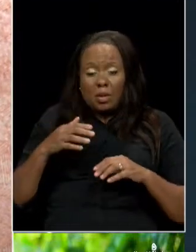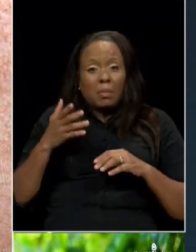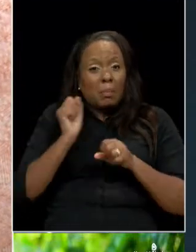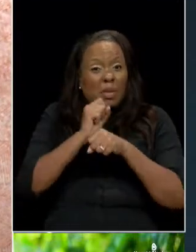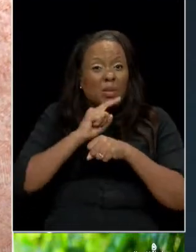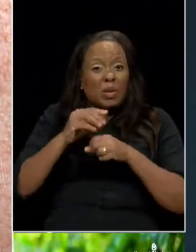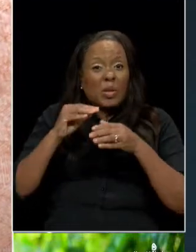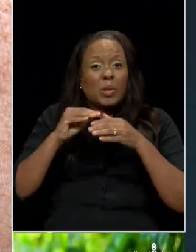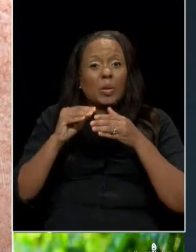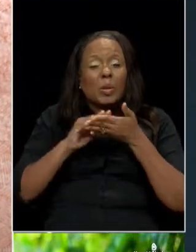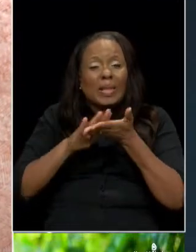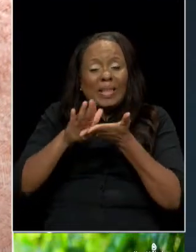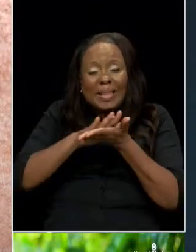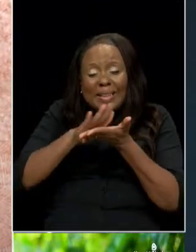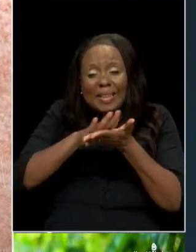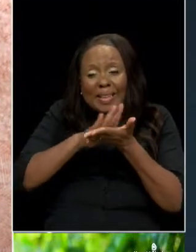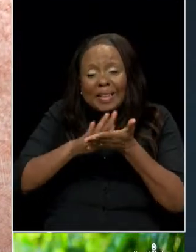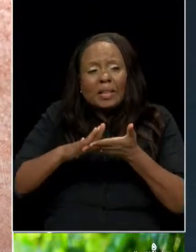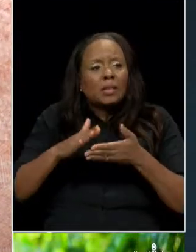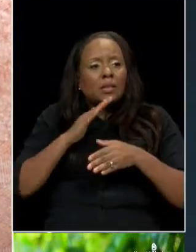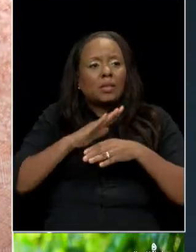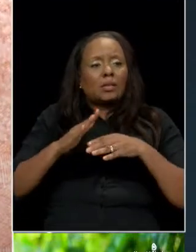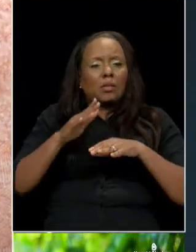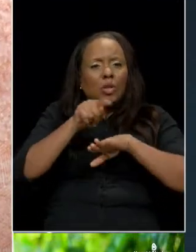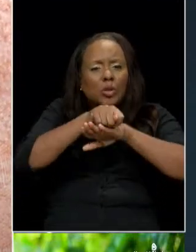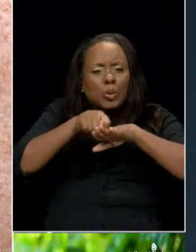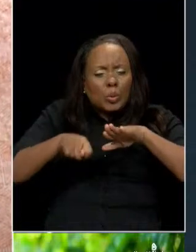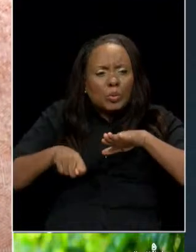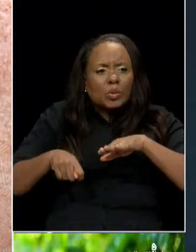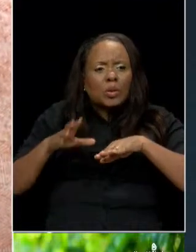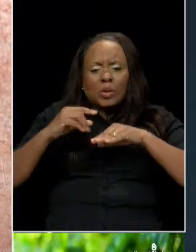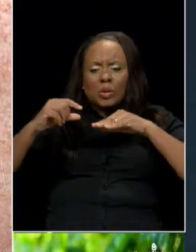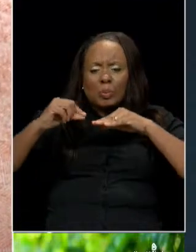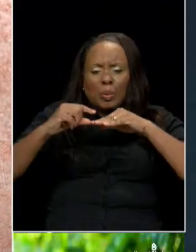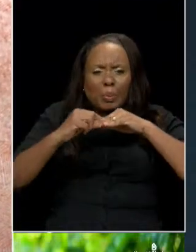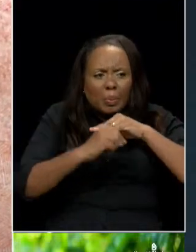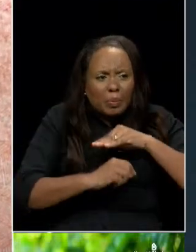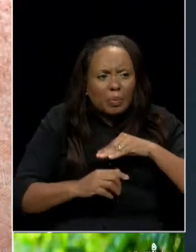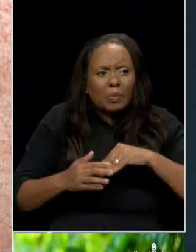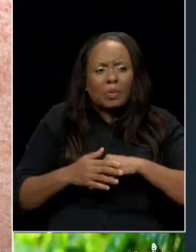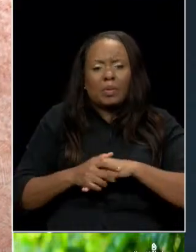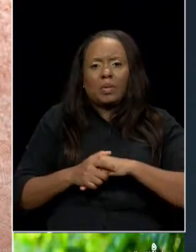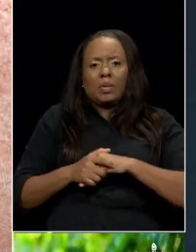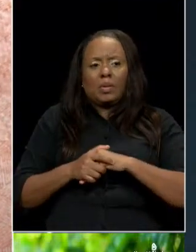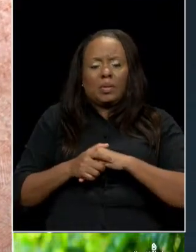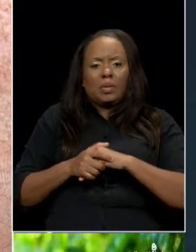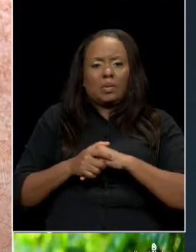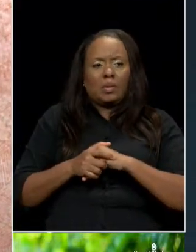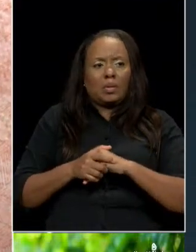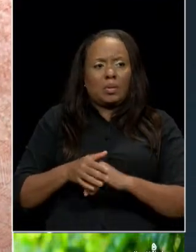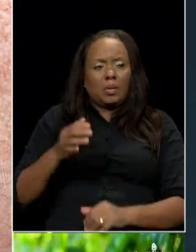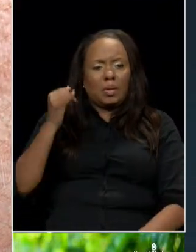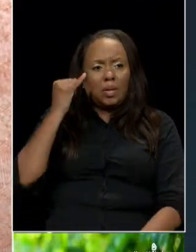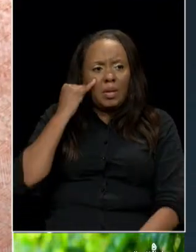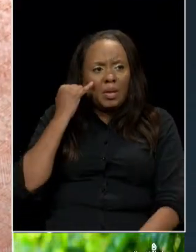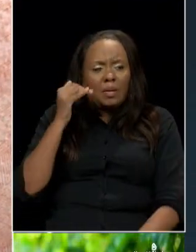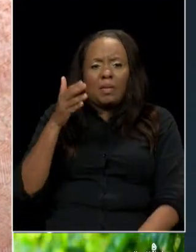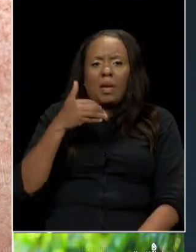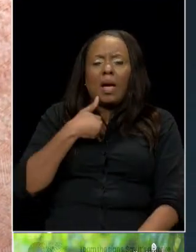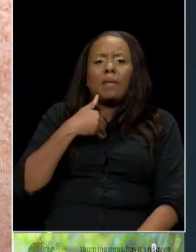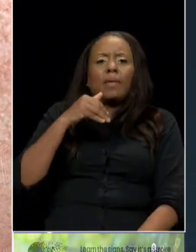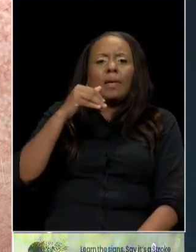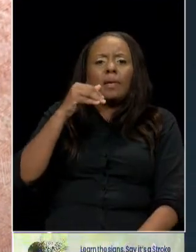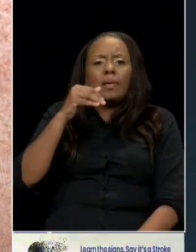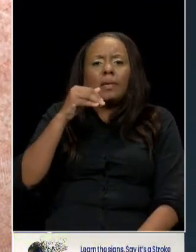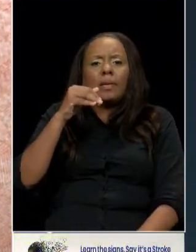toe and nails, don't pick at anything, try not to cut things, try not to do self-management with respect to, if I have a cut, put in aloes on it, put